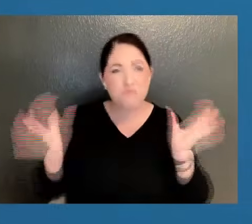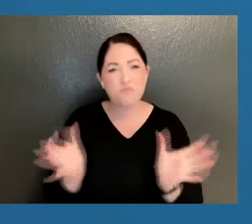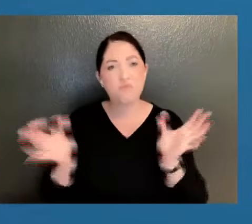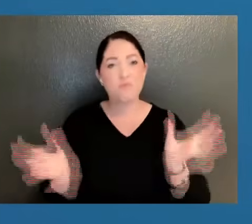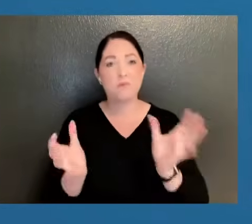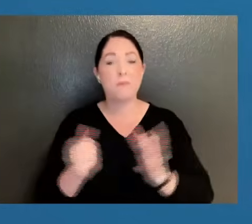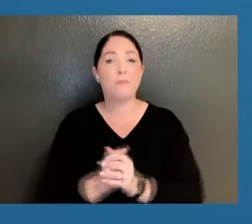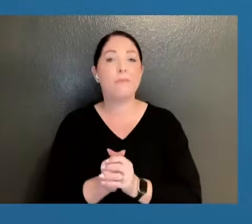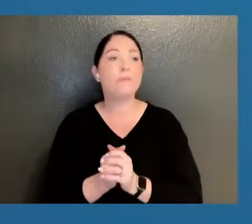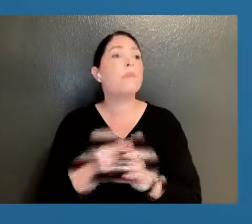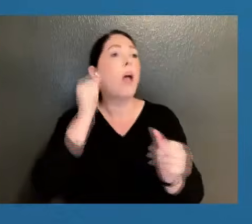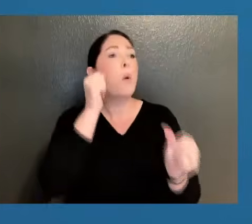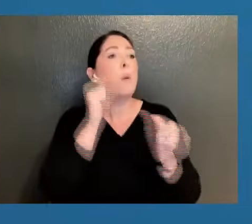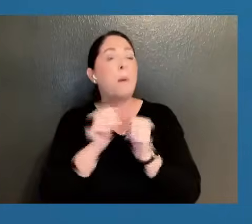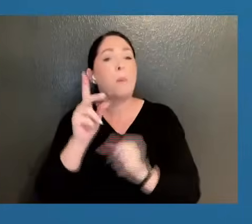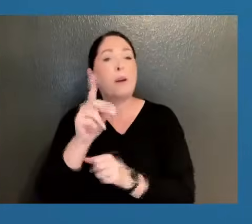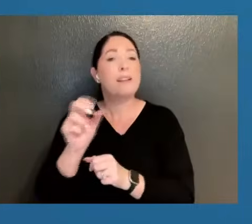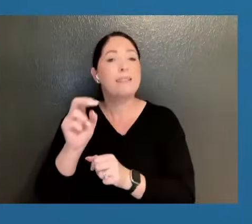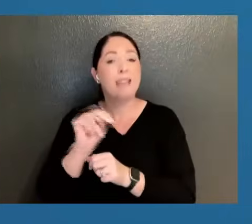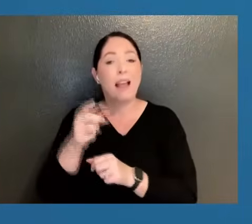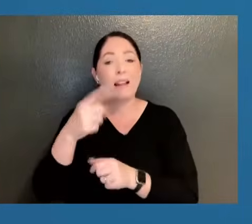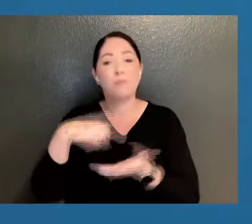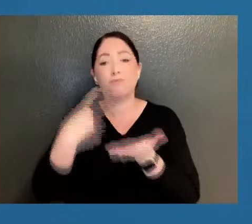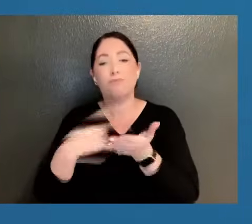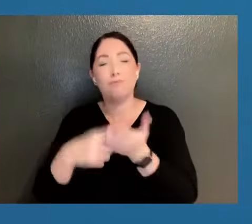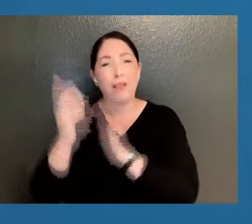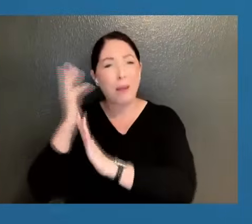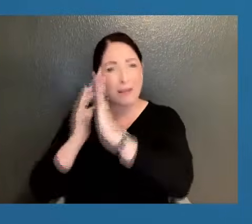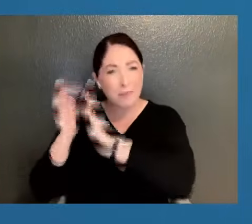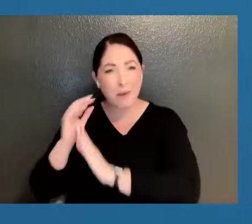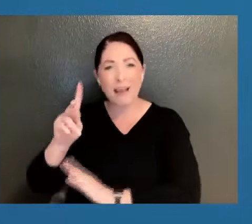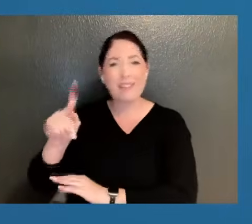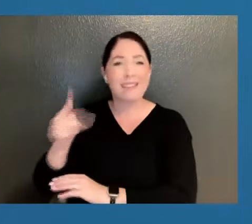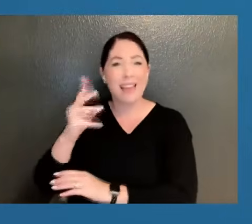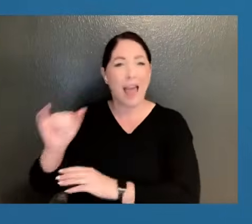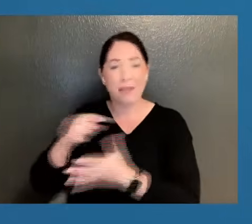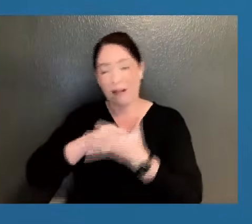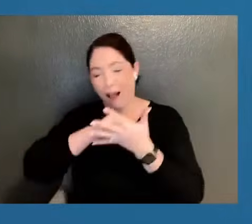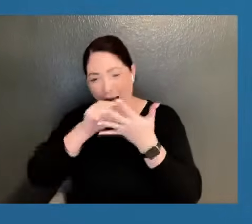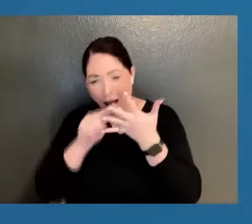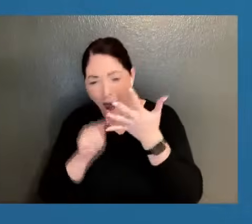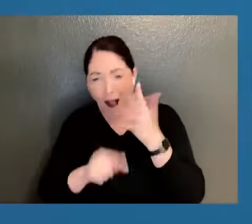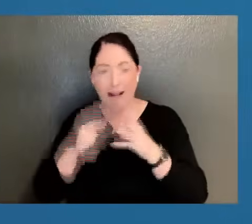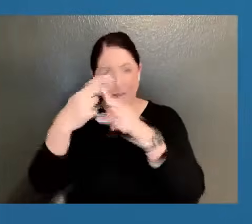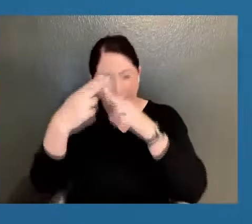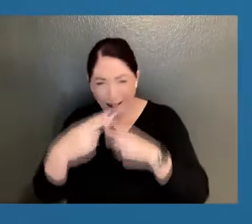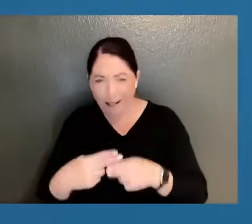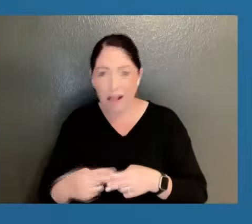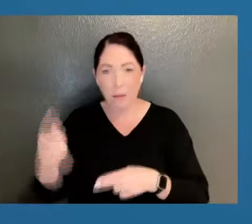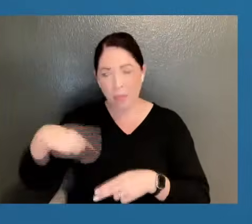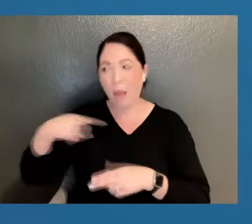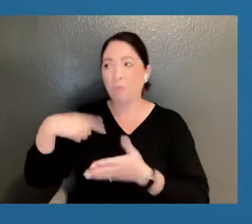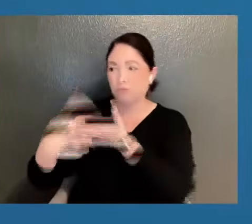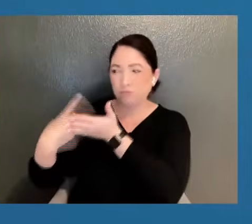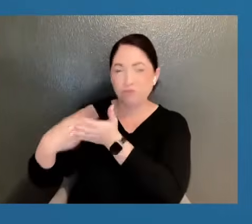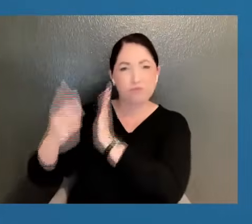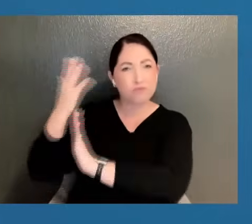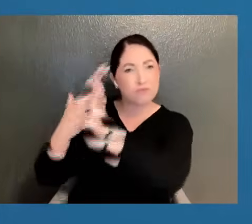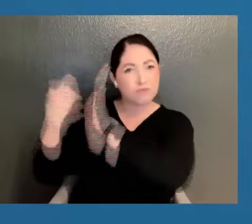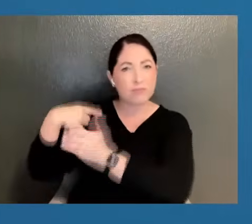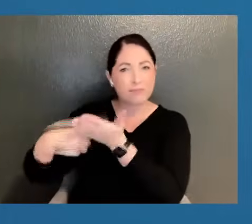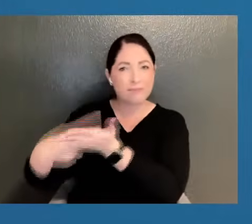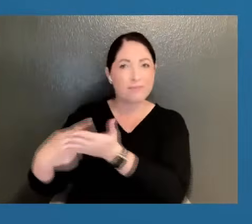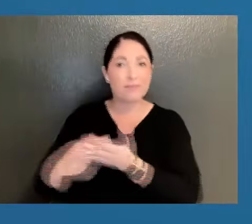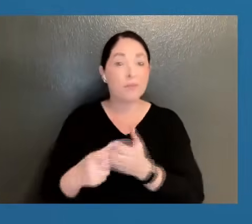talking about this a long time ago. I remember Kathy Wild has been talking about this a long time. There's so many, I can't give all these shout outs, but all of you, everybody. So